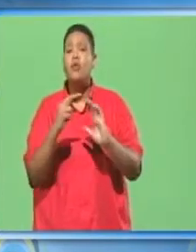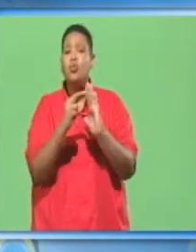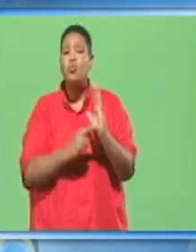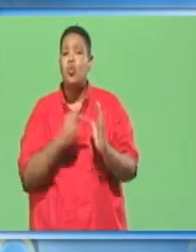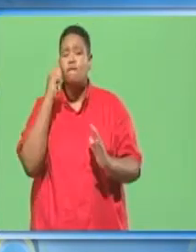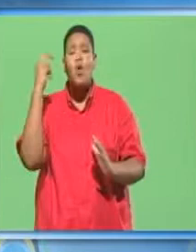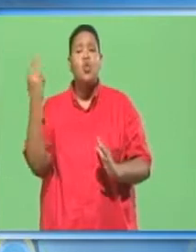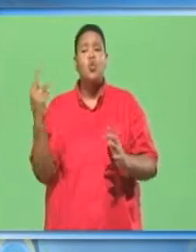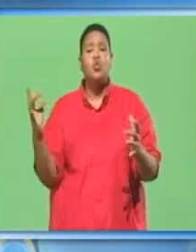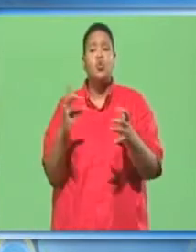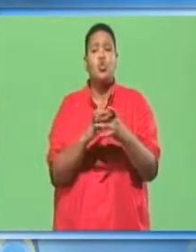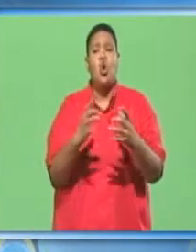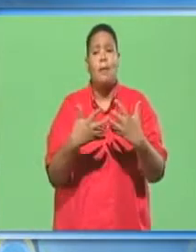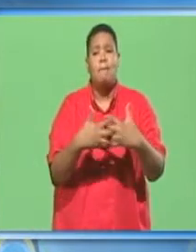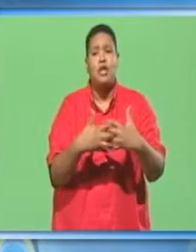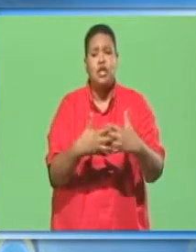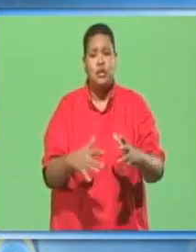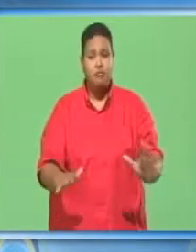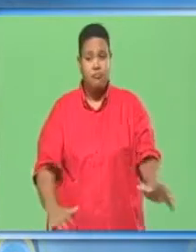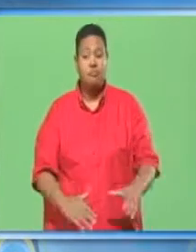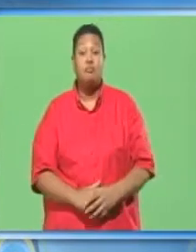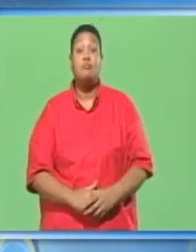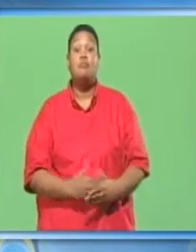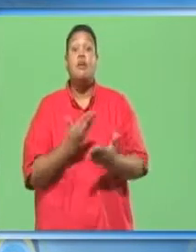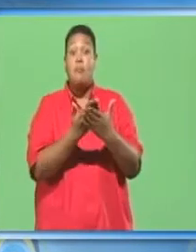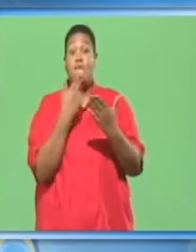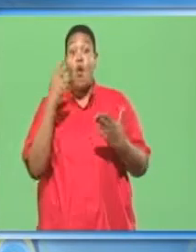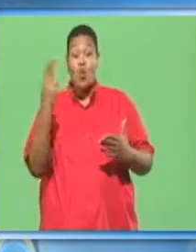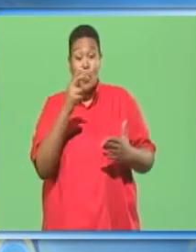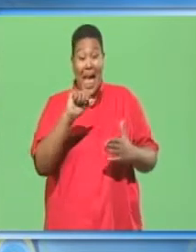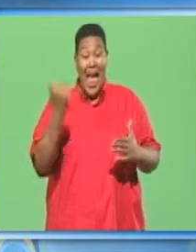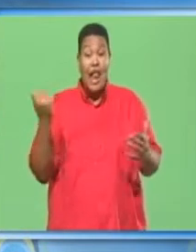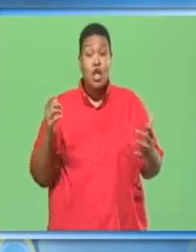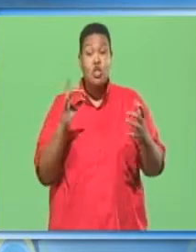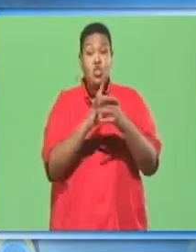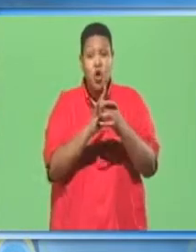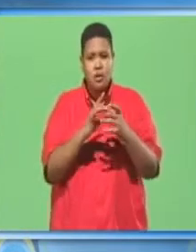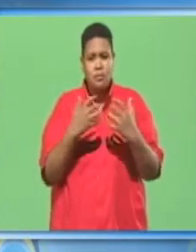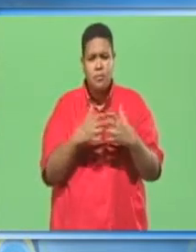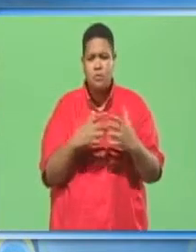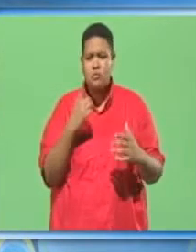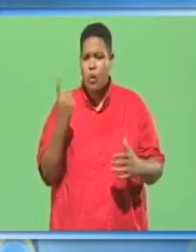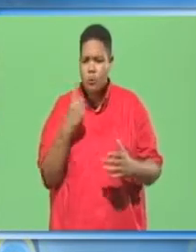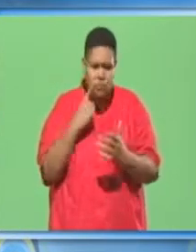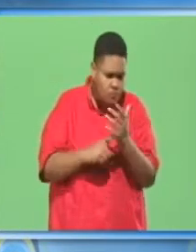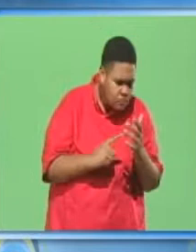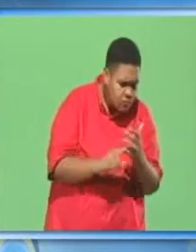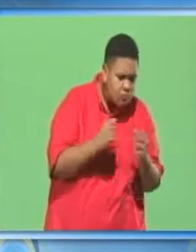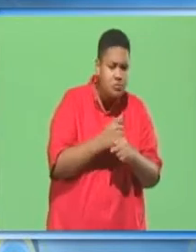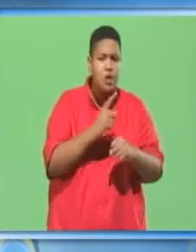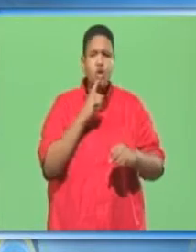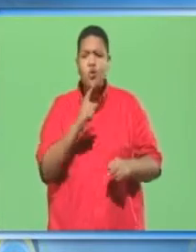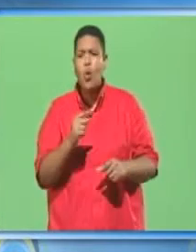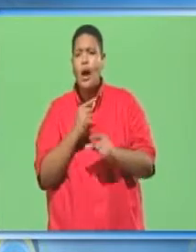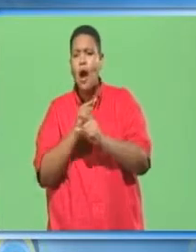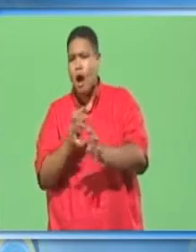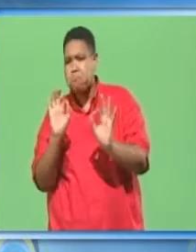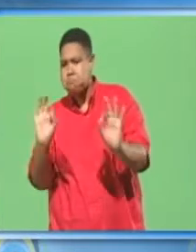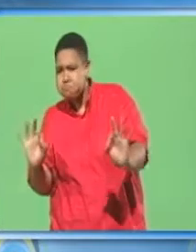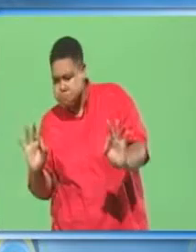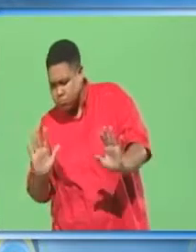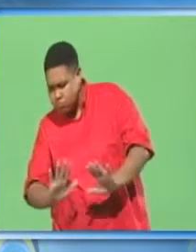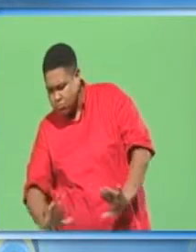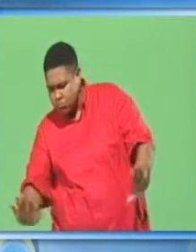for using the jointer planer. Before using any jointer, always check to ensure that the guard is in place